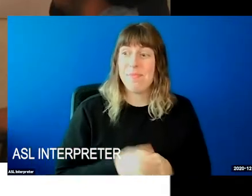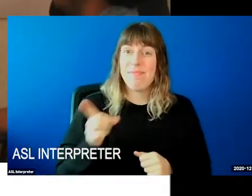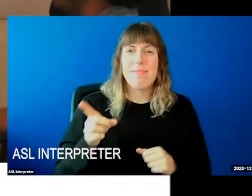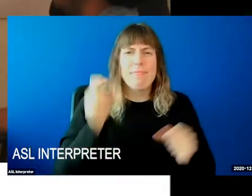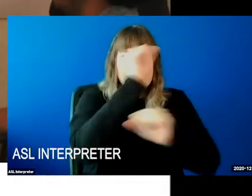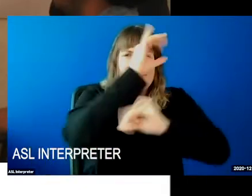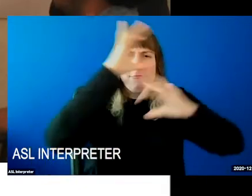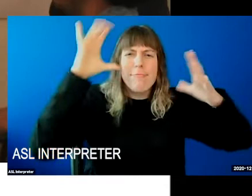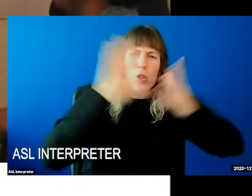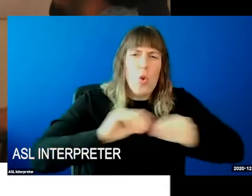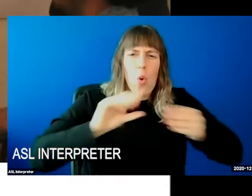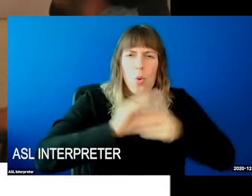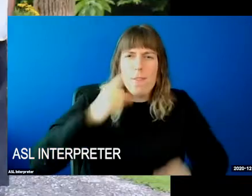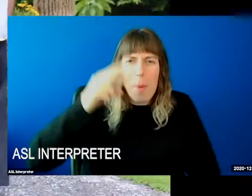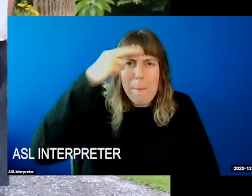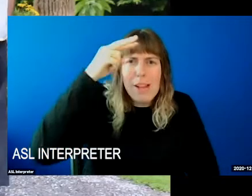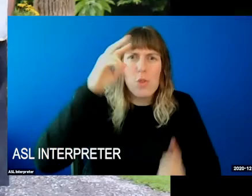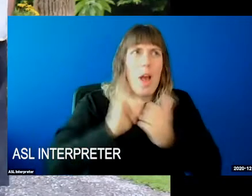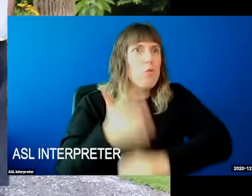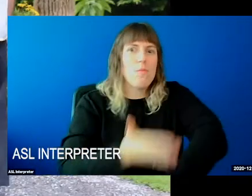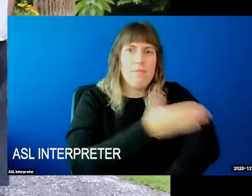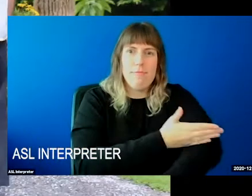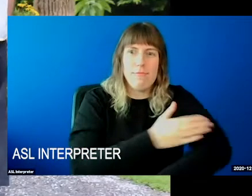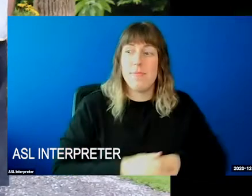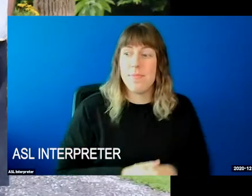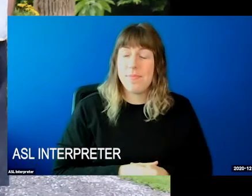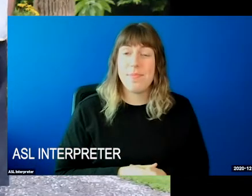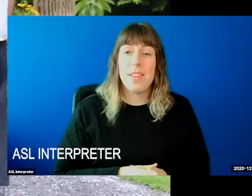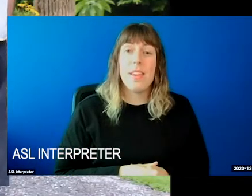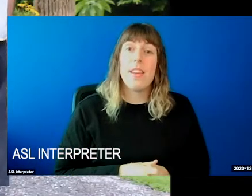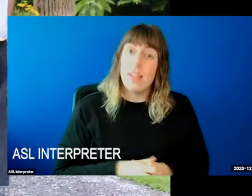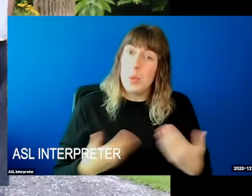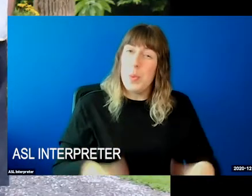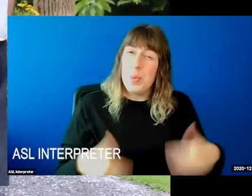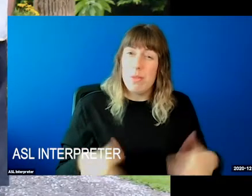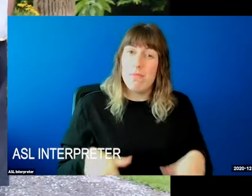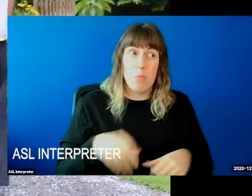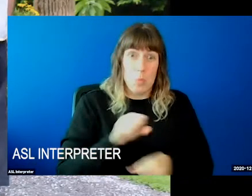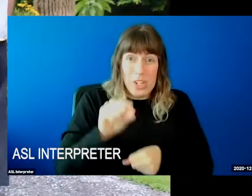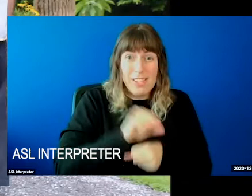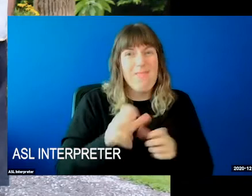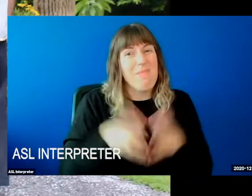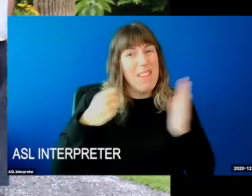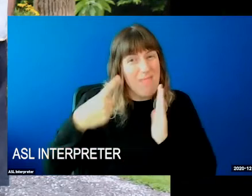what could happen in Mexico. And in addition to these pretty long and intense working